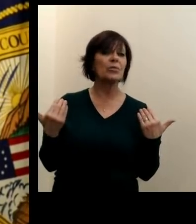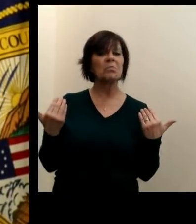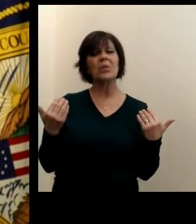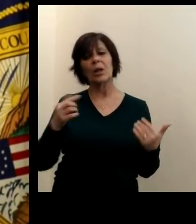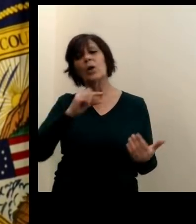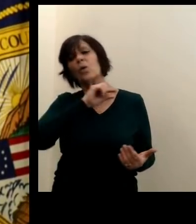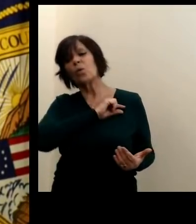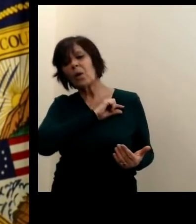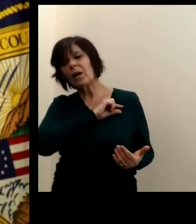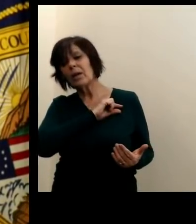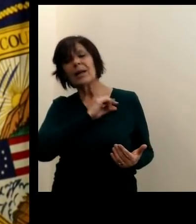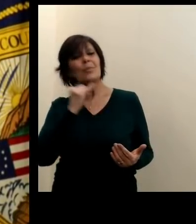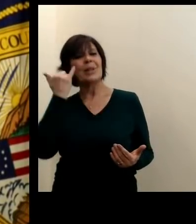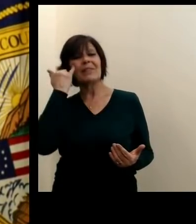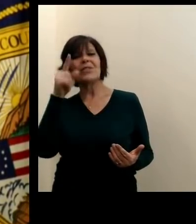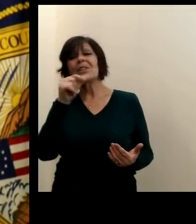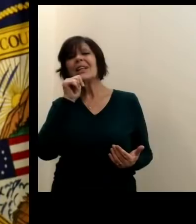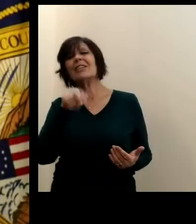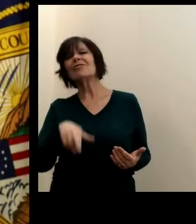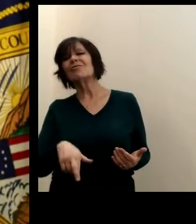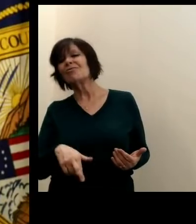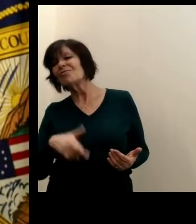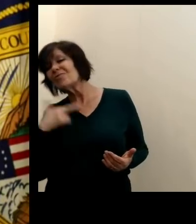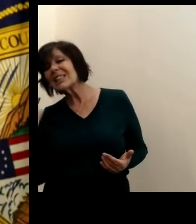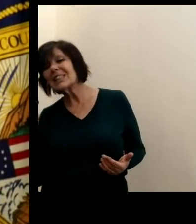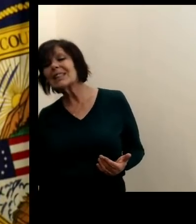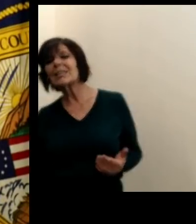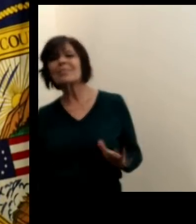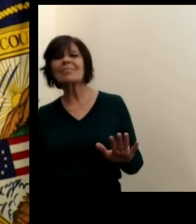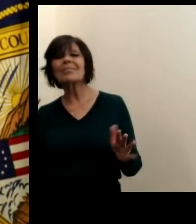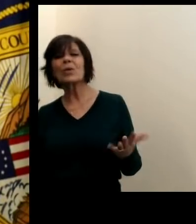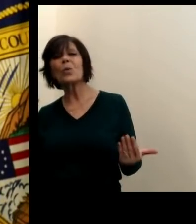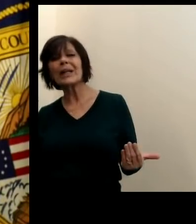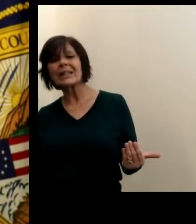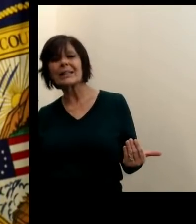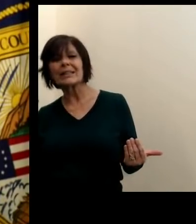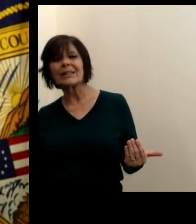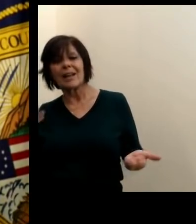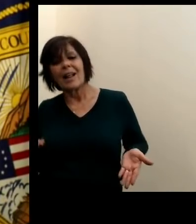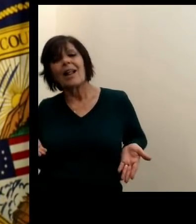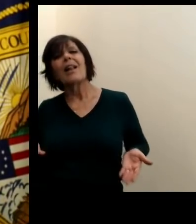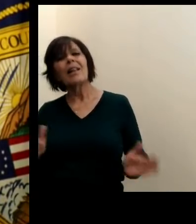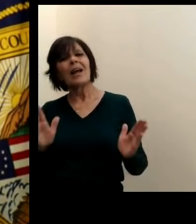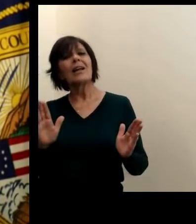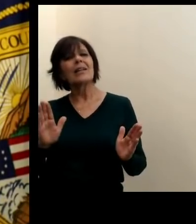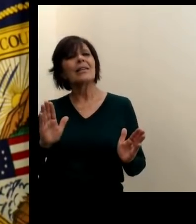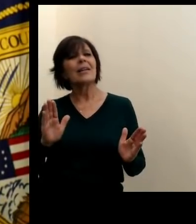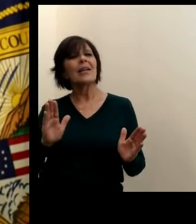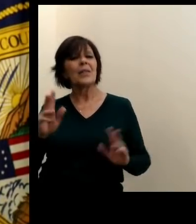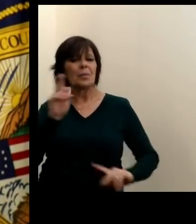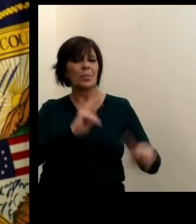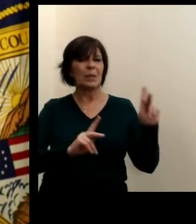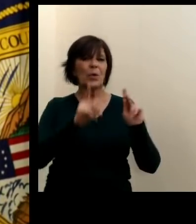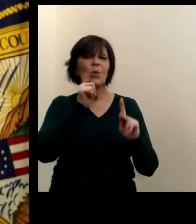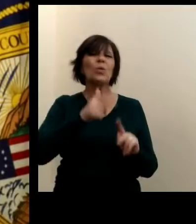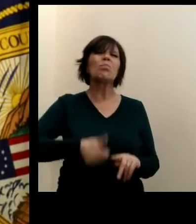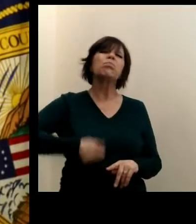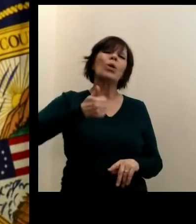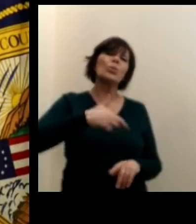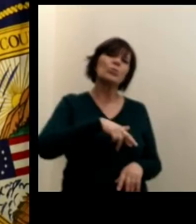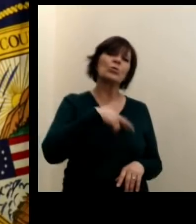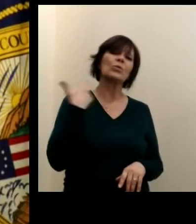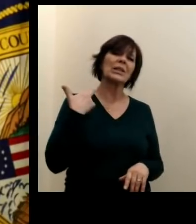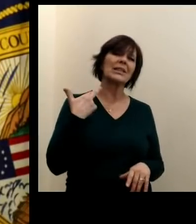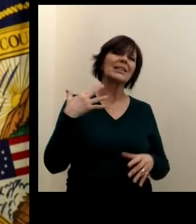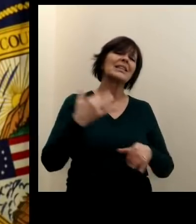qualify, if they're not at risk, wait. Let our individuals who are most at risk get the